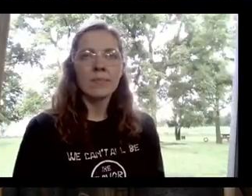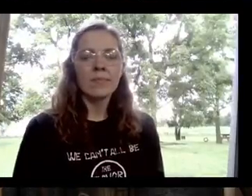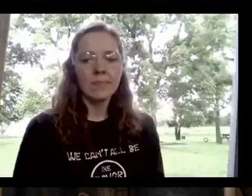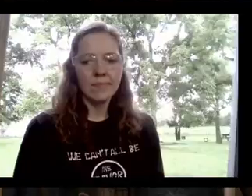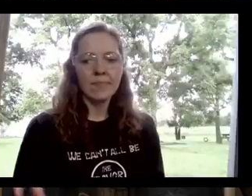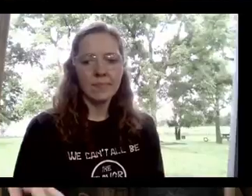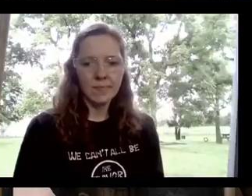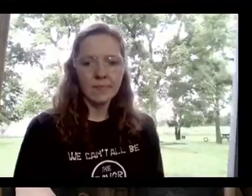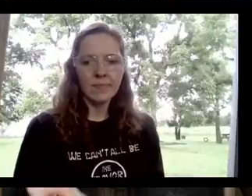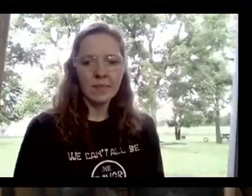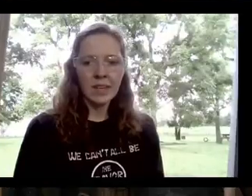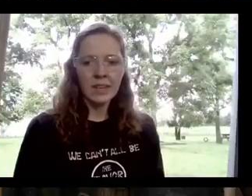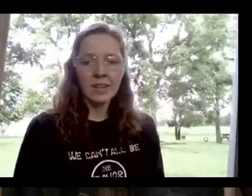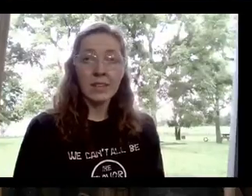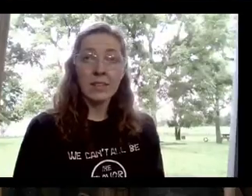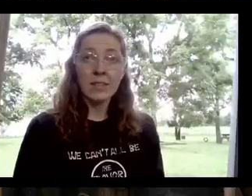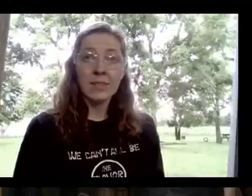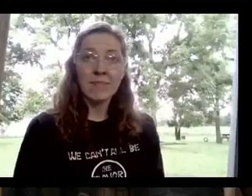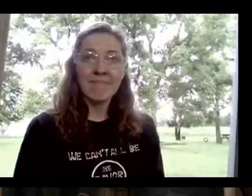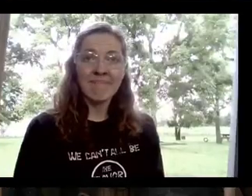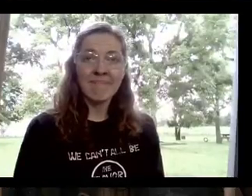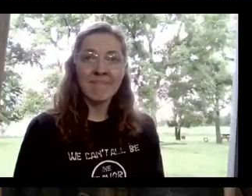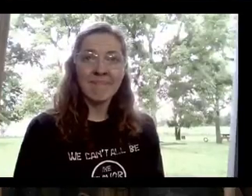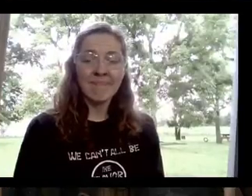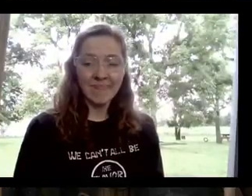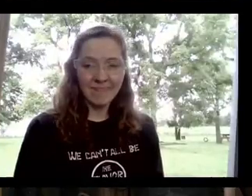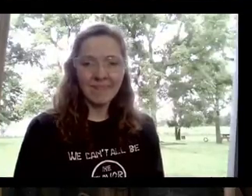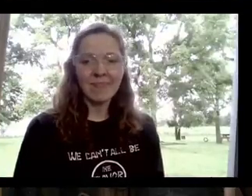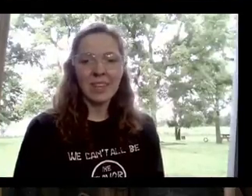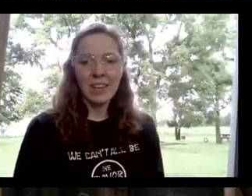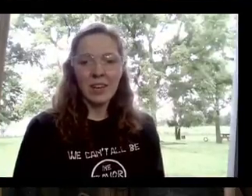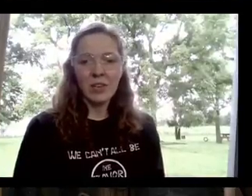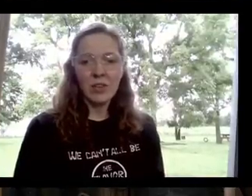it. Remember, work it really hot.